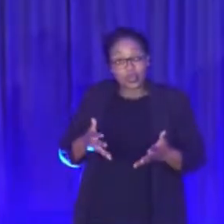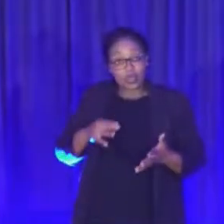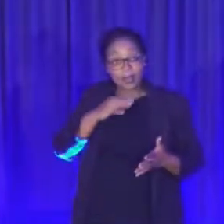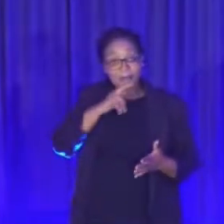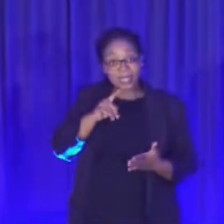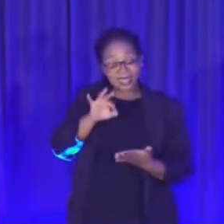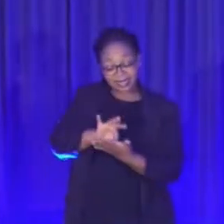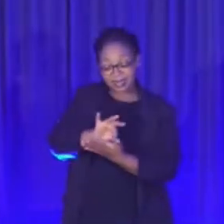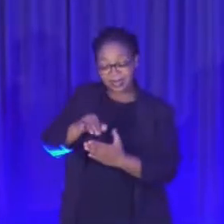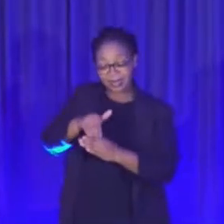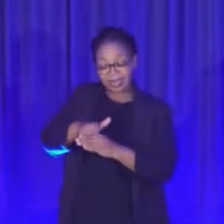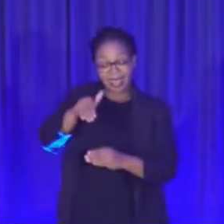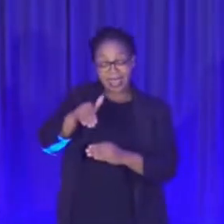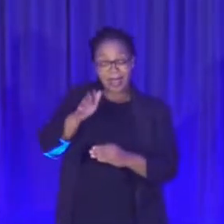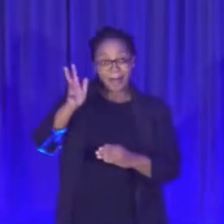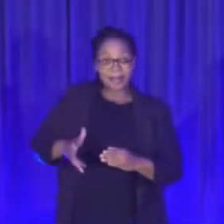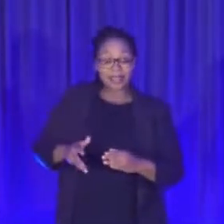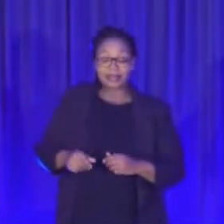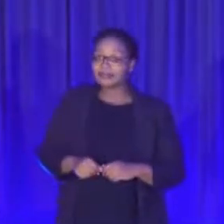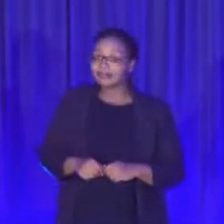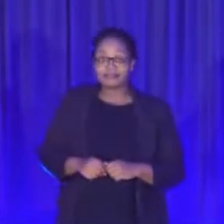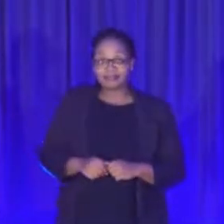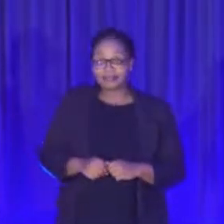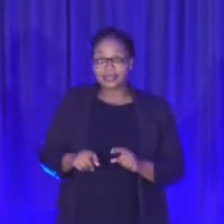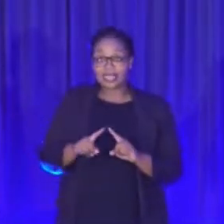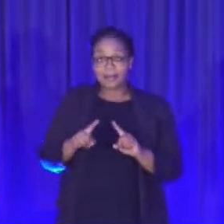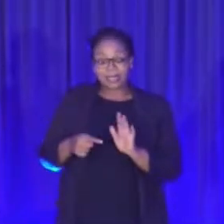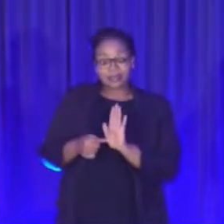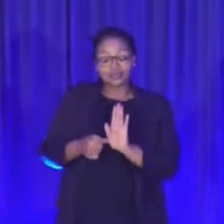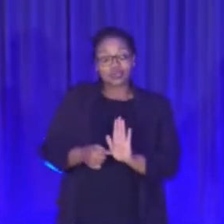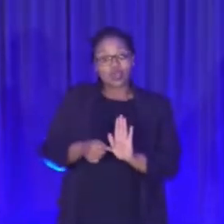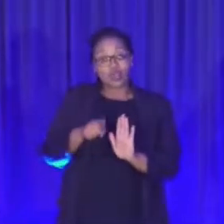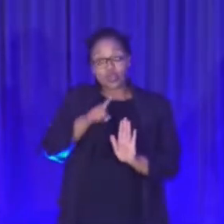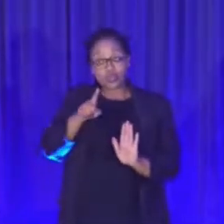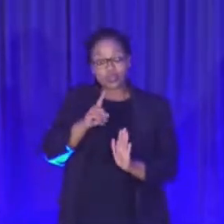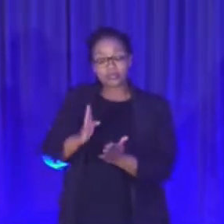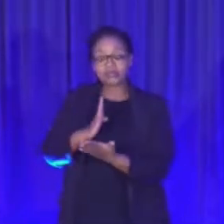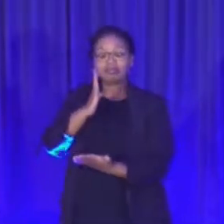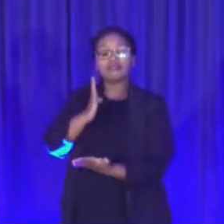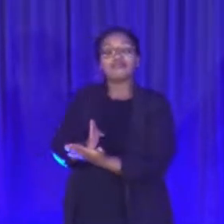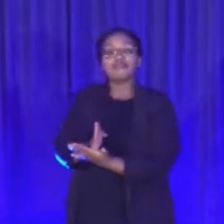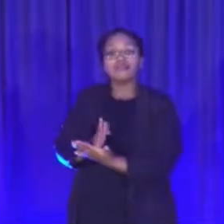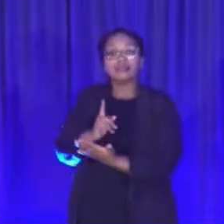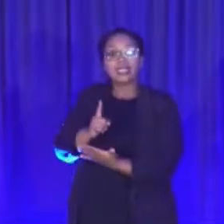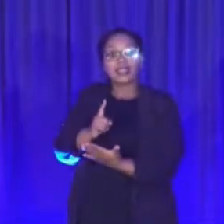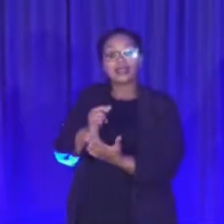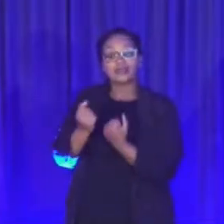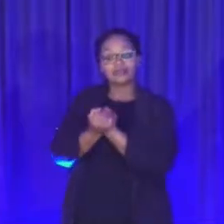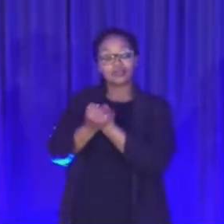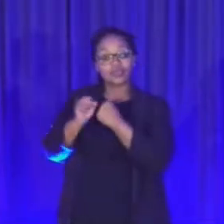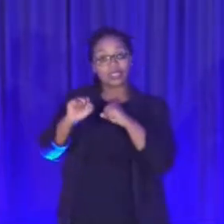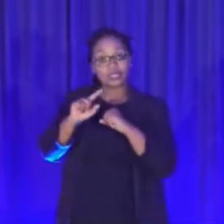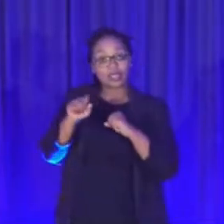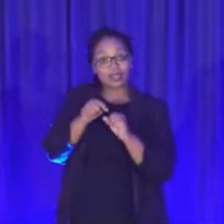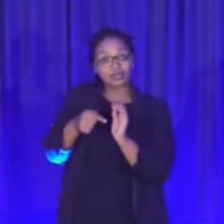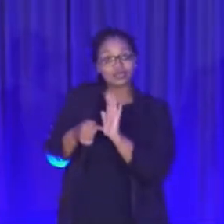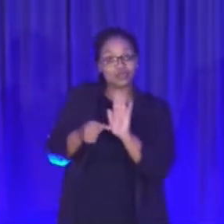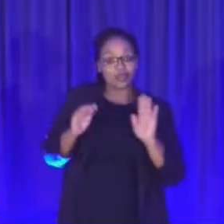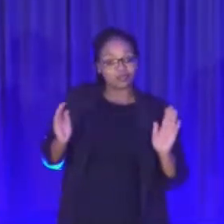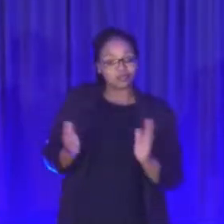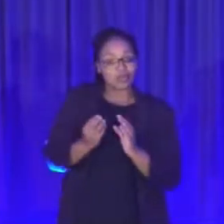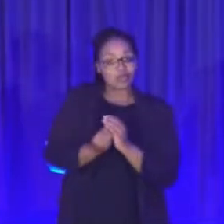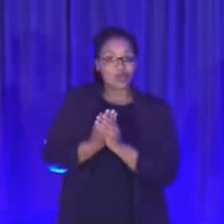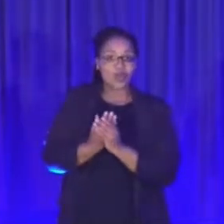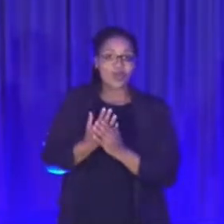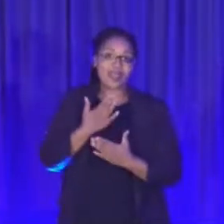cast a ballot. You affirm and nourish our democracy. I wish to thank